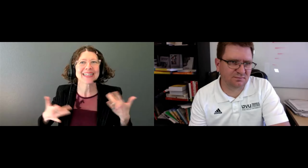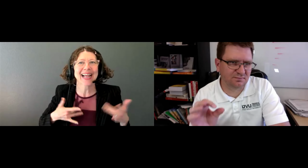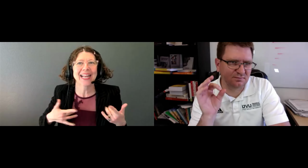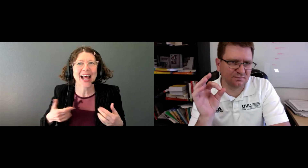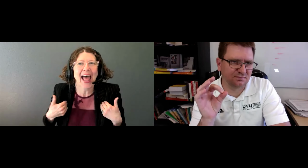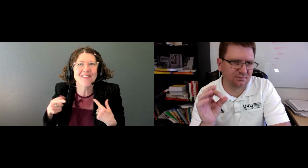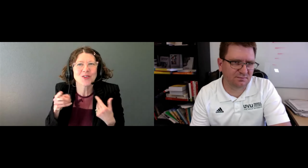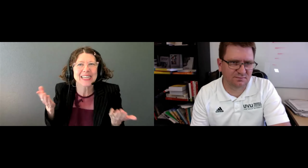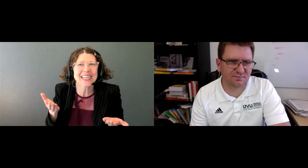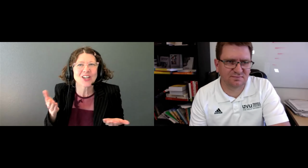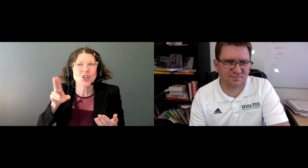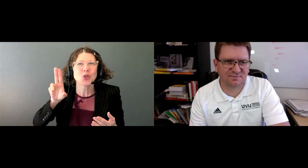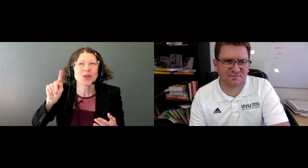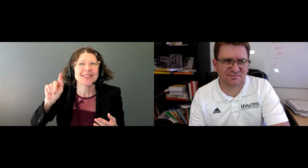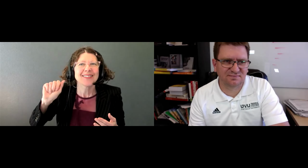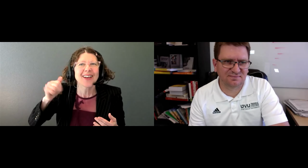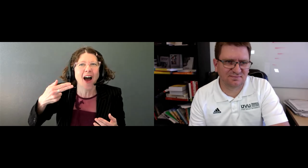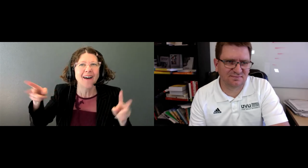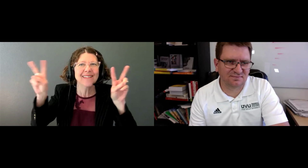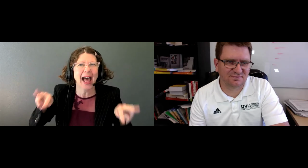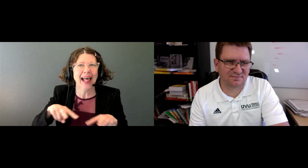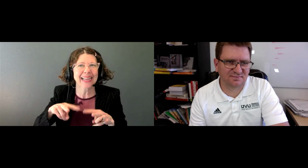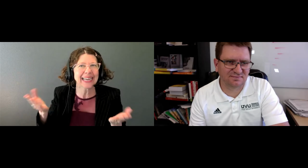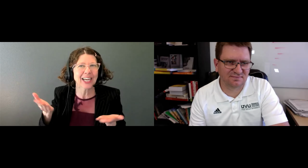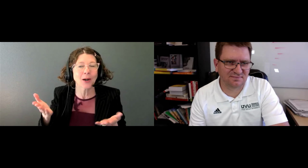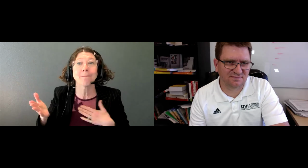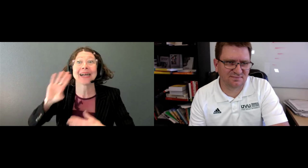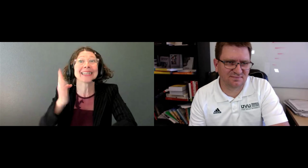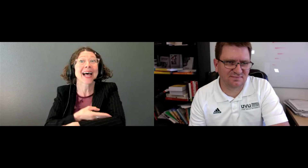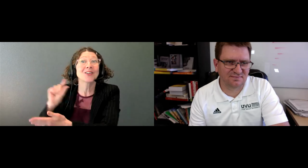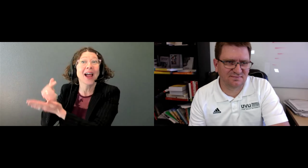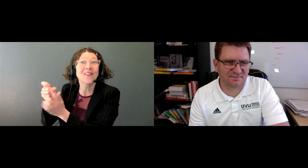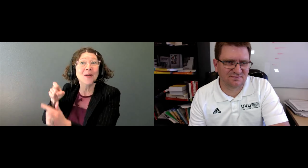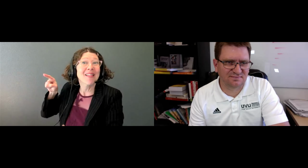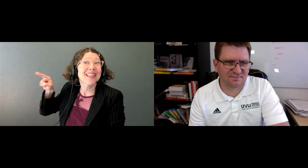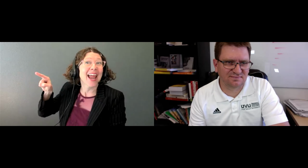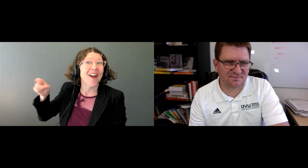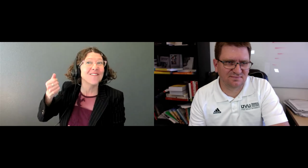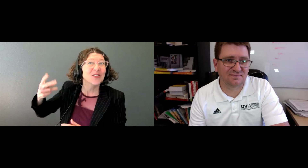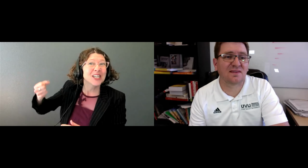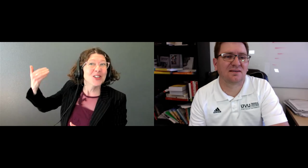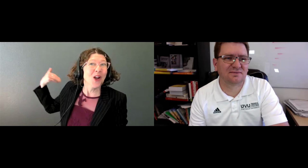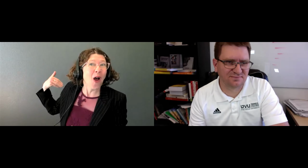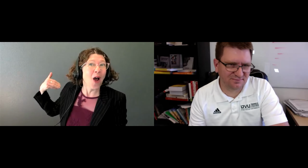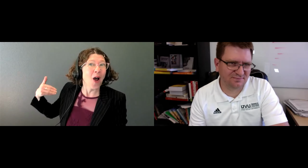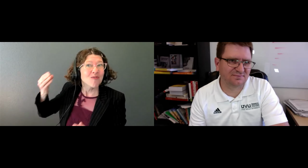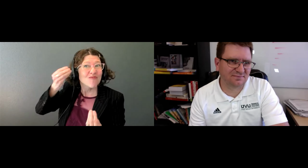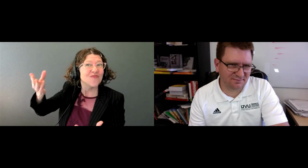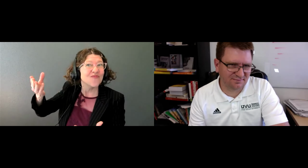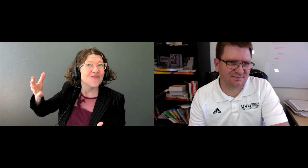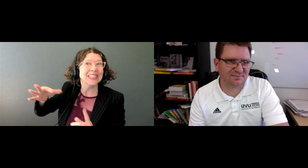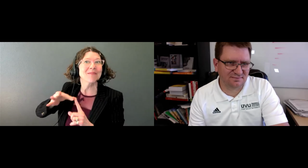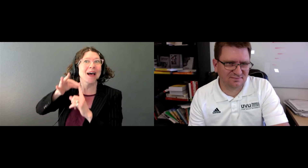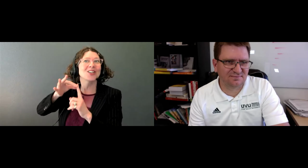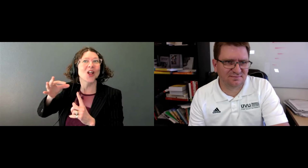have Utah Valley here. My son graduated from there just a few years ago, so it has a special place in my